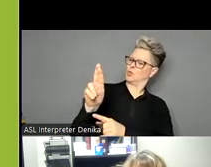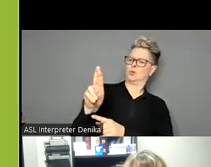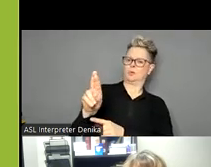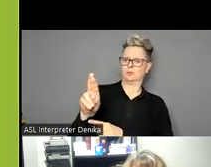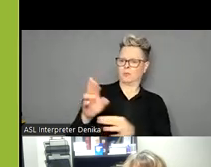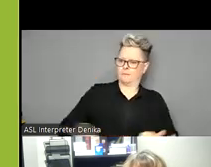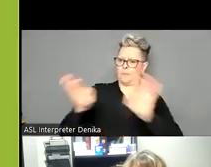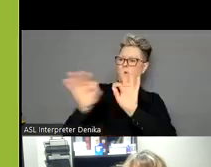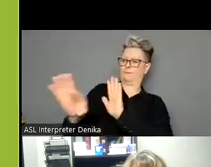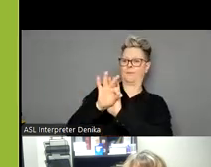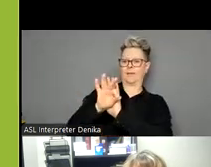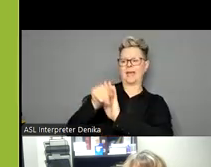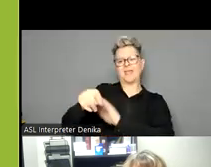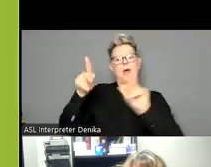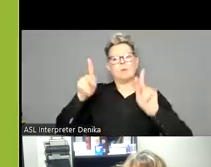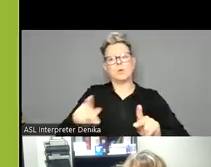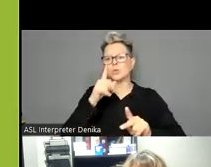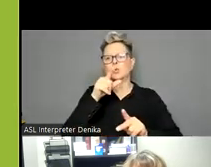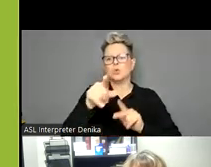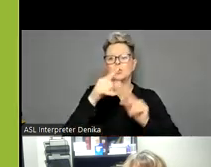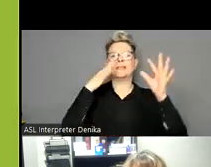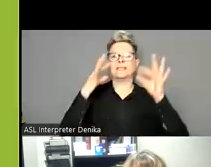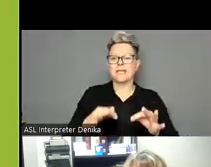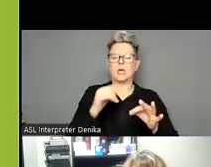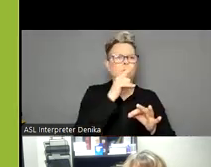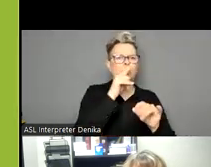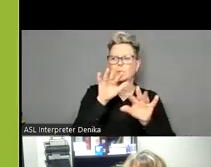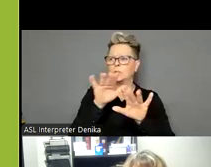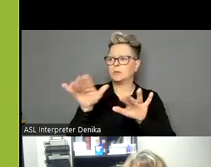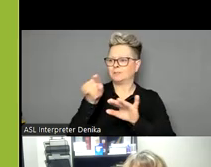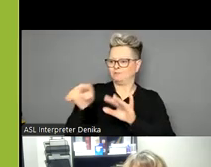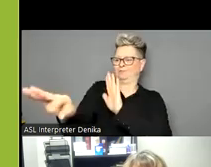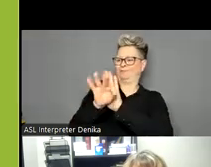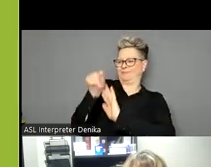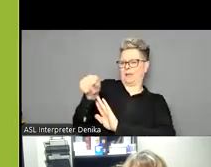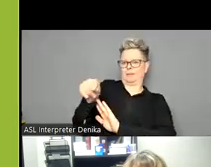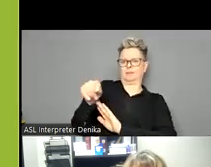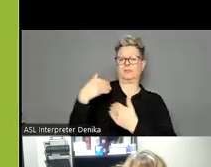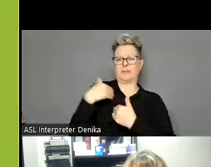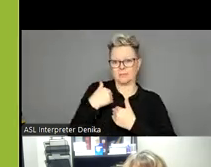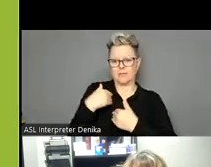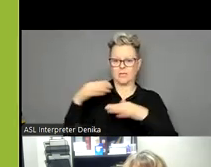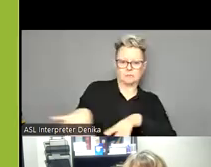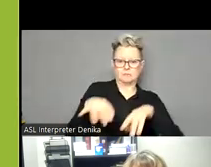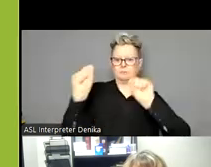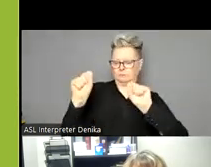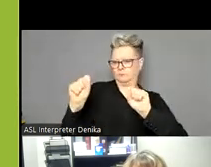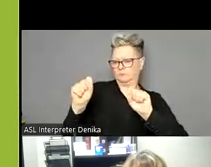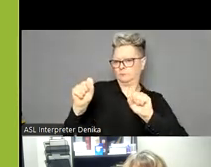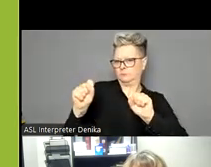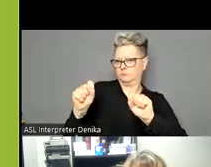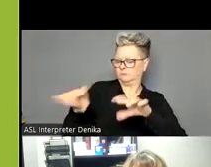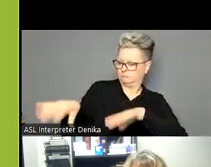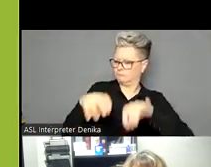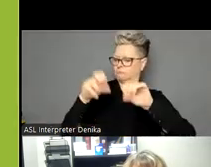you're designating with the power to handle your money and assets after you die, the person who has the responsibility to execute